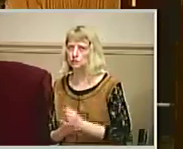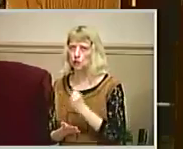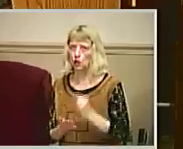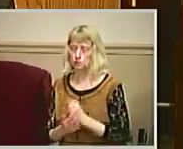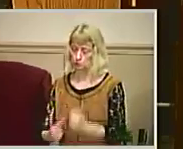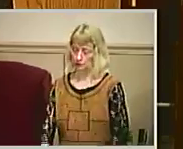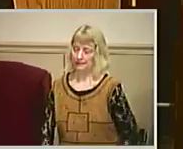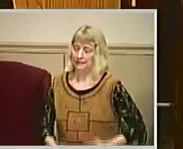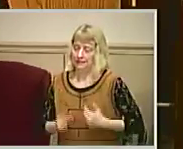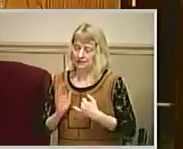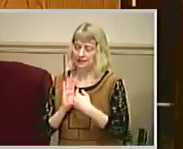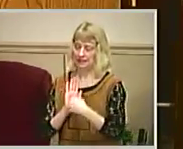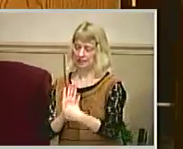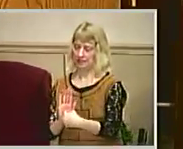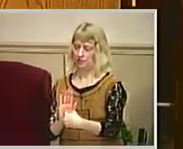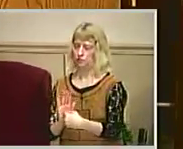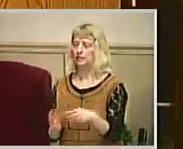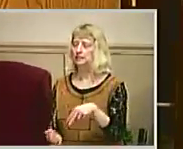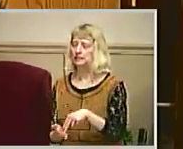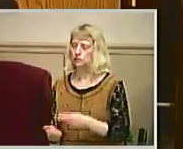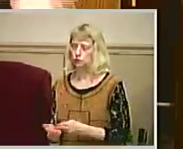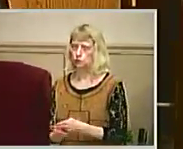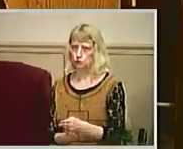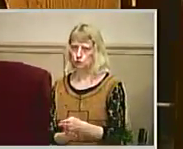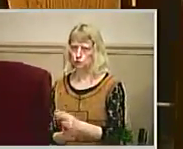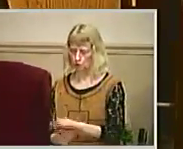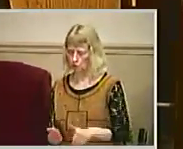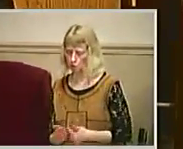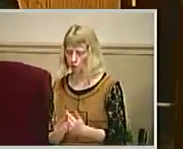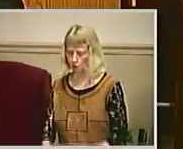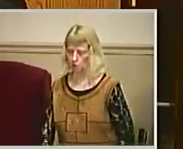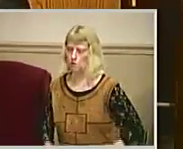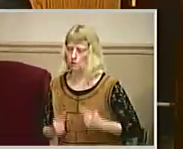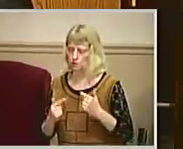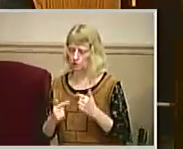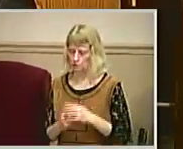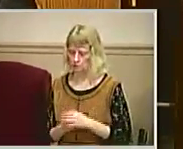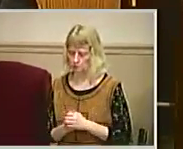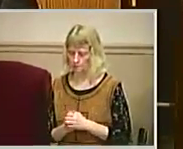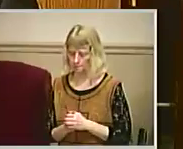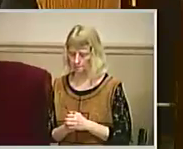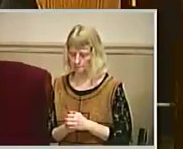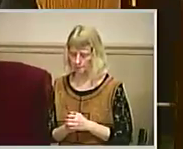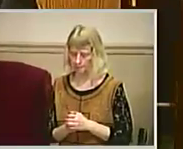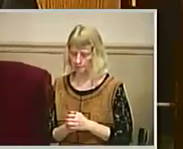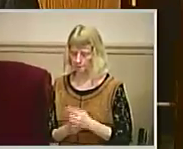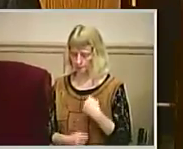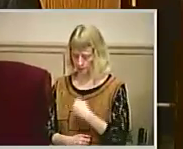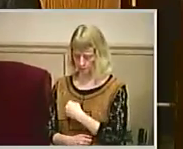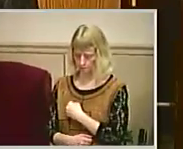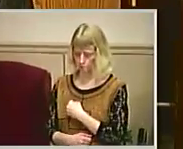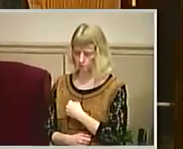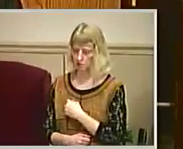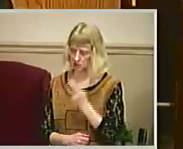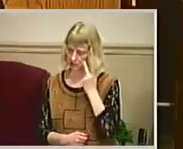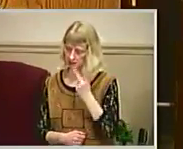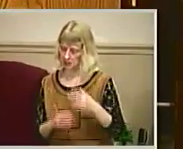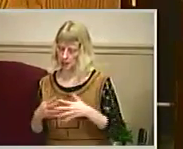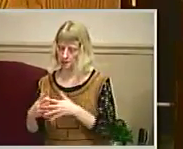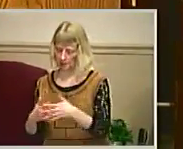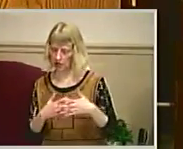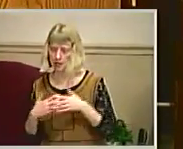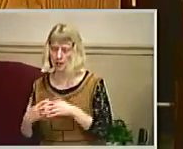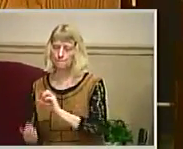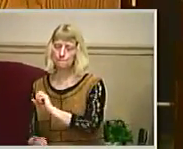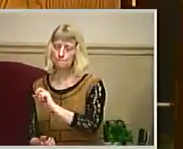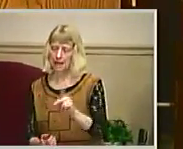to live the gospel, to stand up for truth in every aspect of our lives, that we might be able to see America